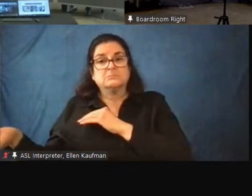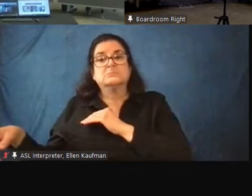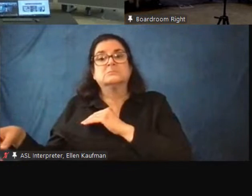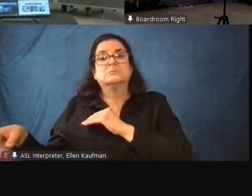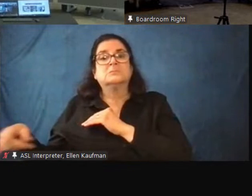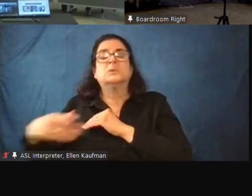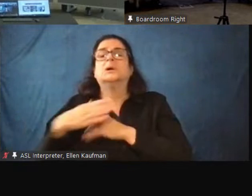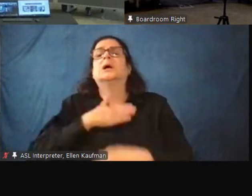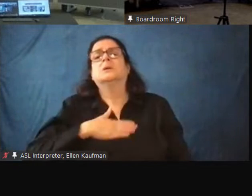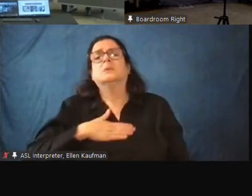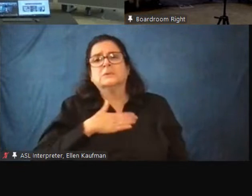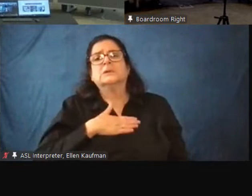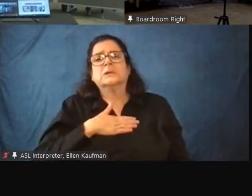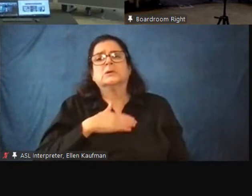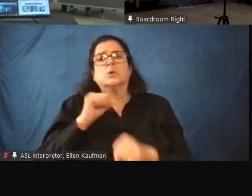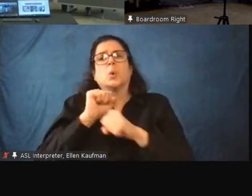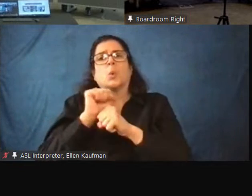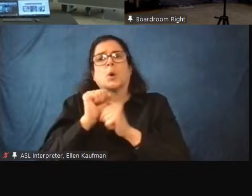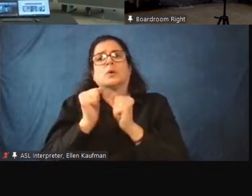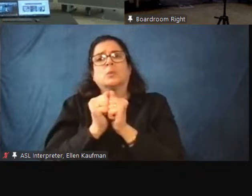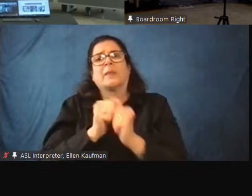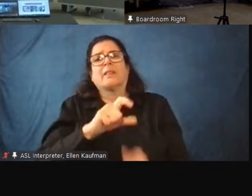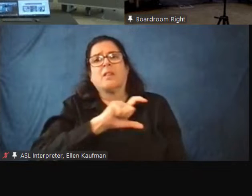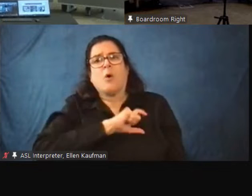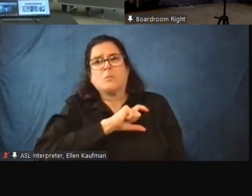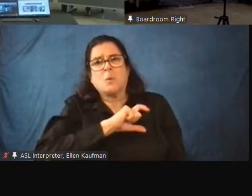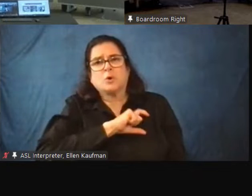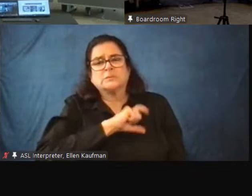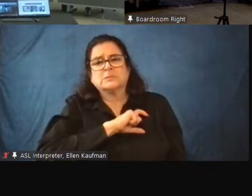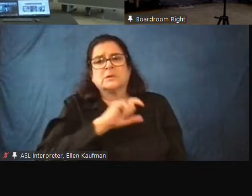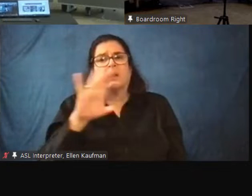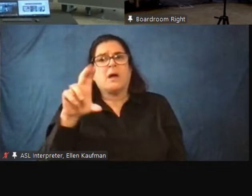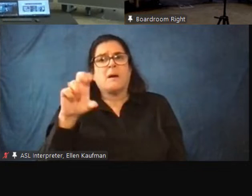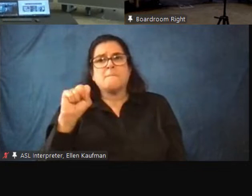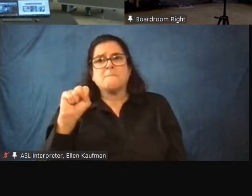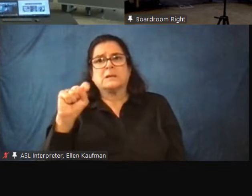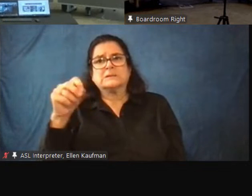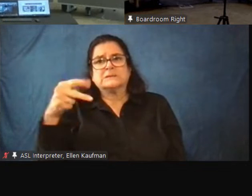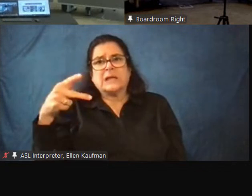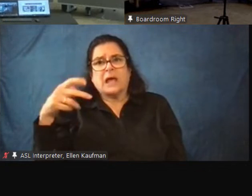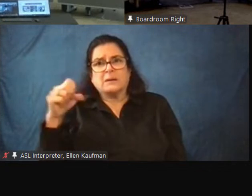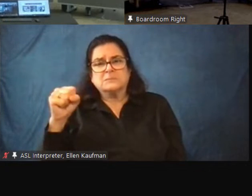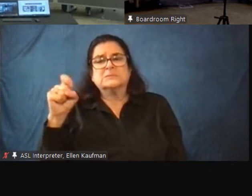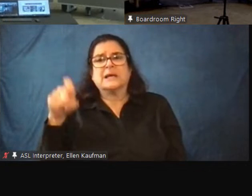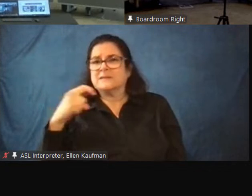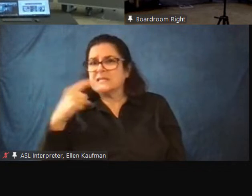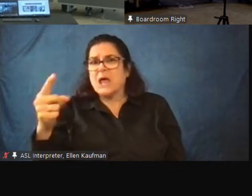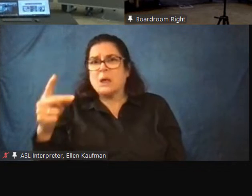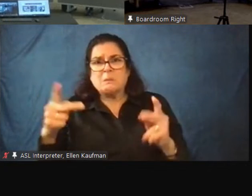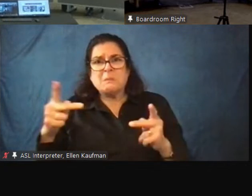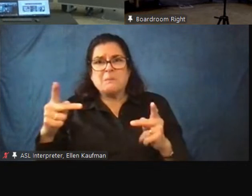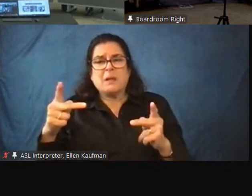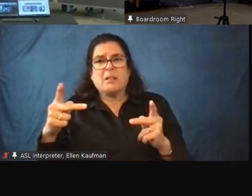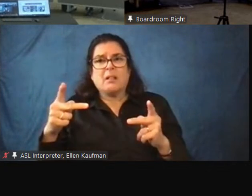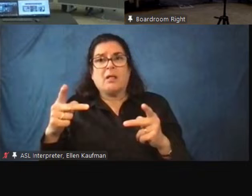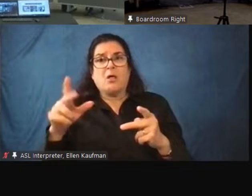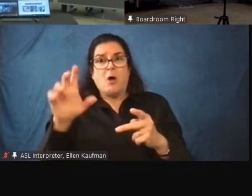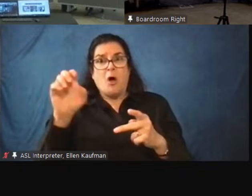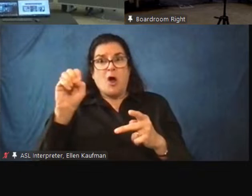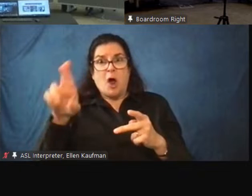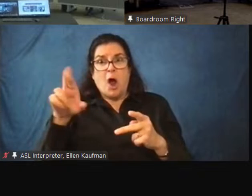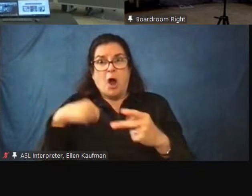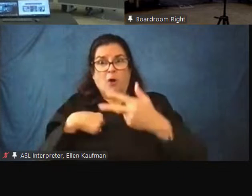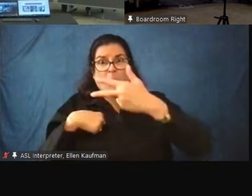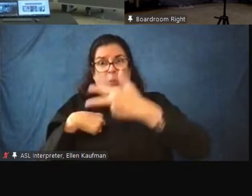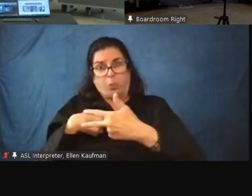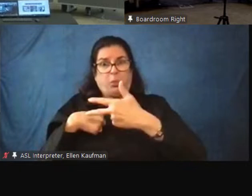work with the law enforcement? Bus stops. I've had to tell people to move their cars because the bus stop, this